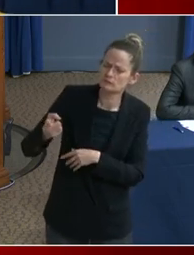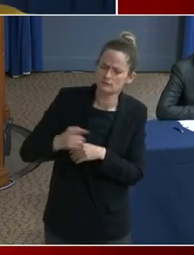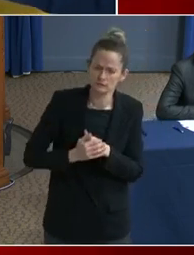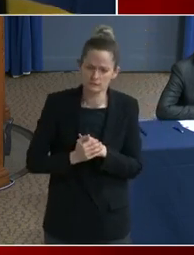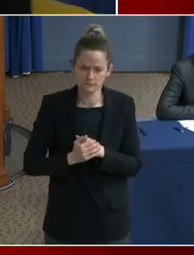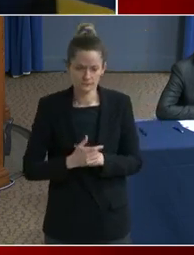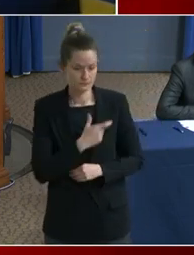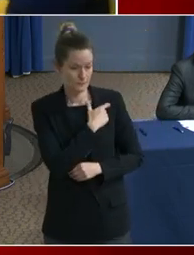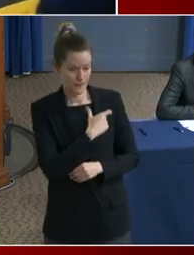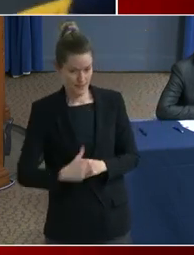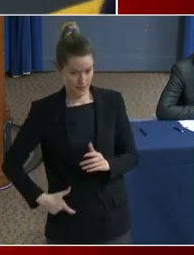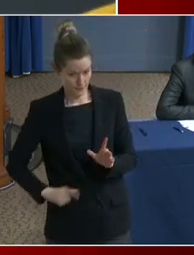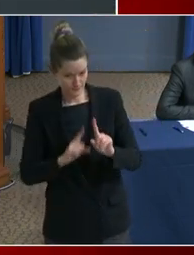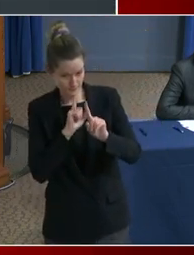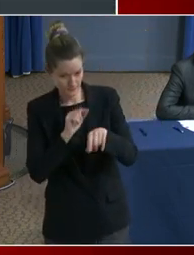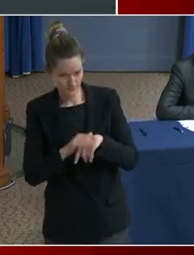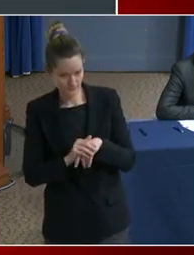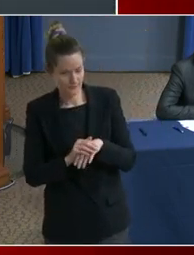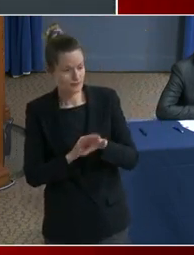to make clear because